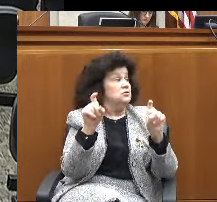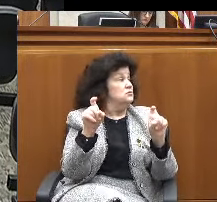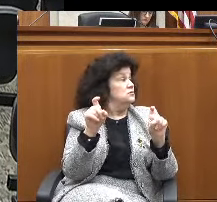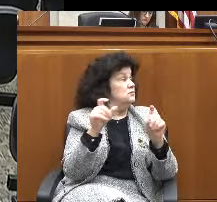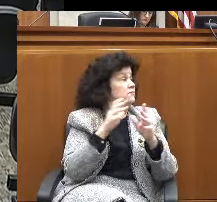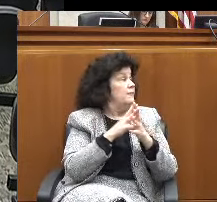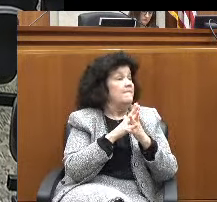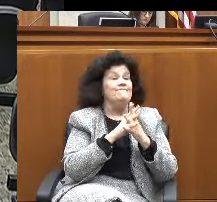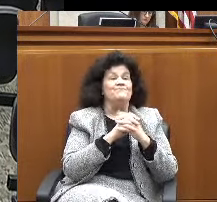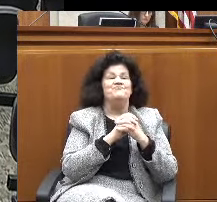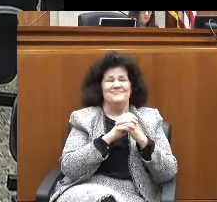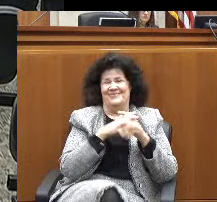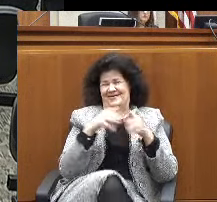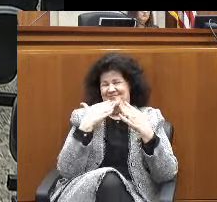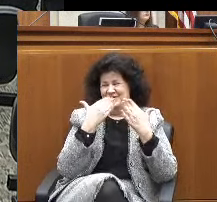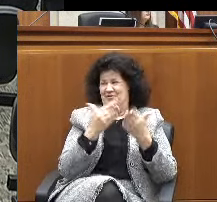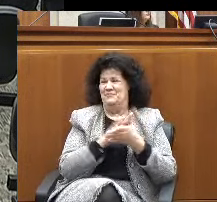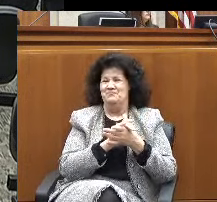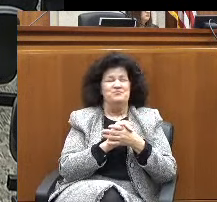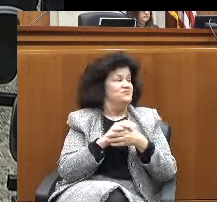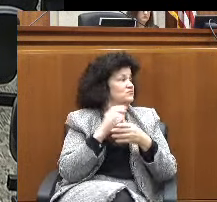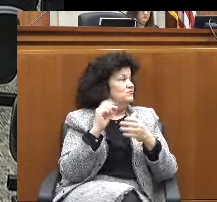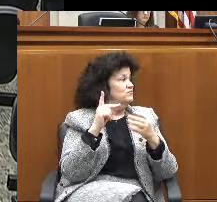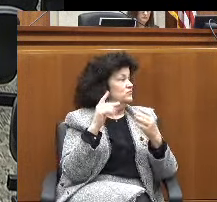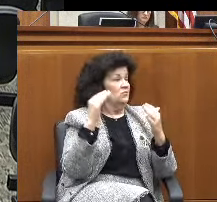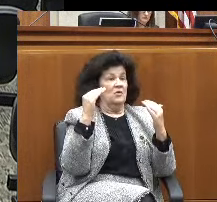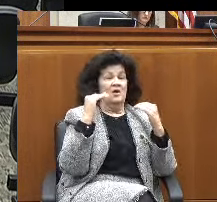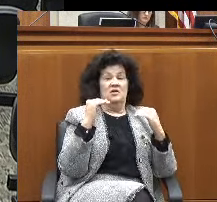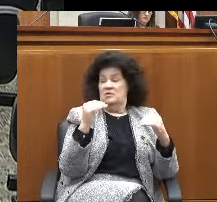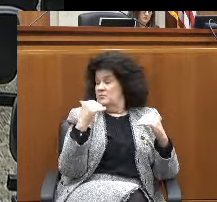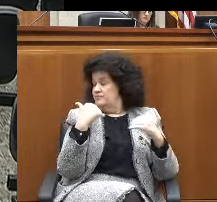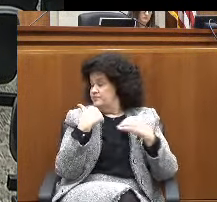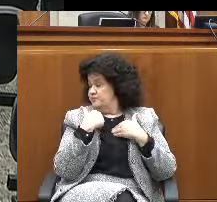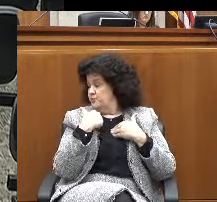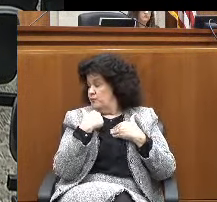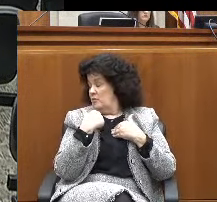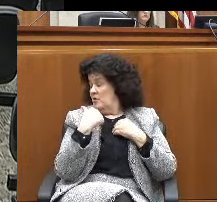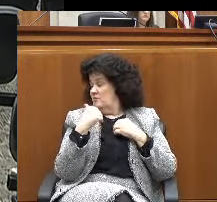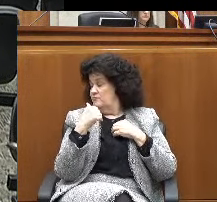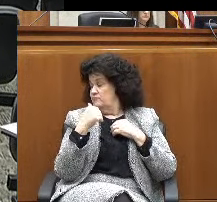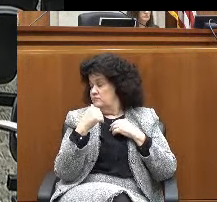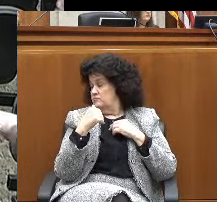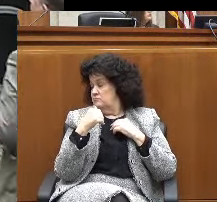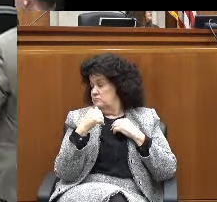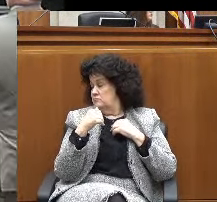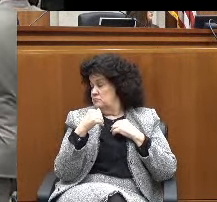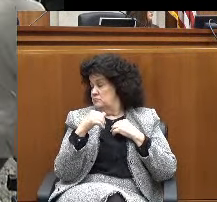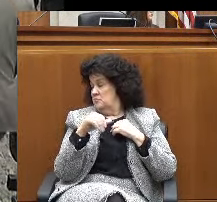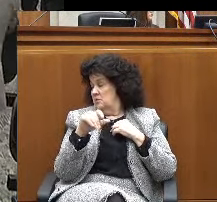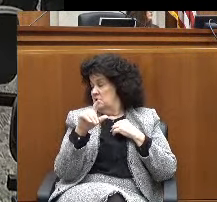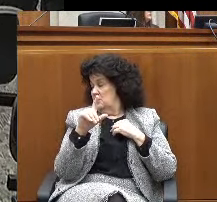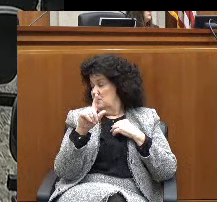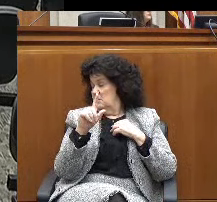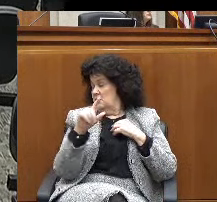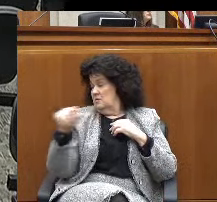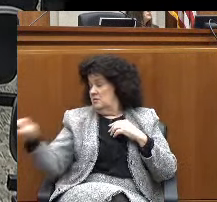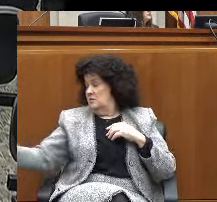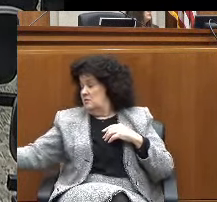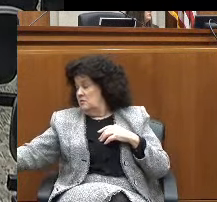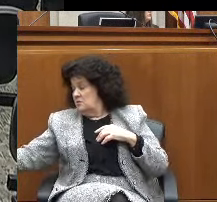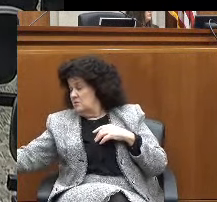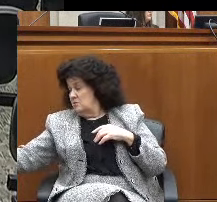No? Thank you. All right, next up, Gavin Bitter, Tangipahoa Parish School Board,